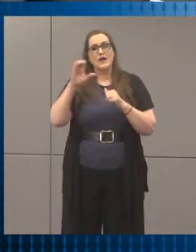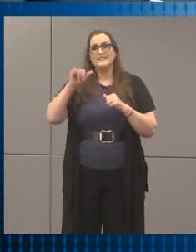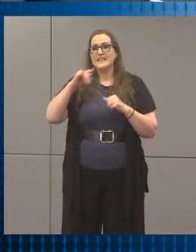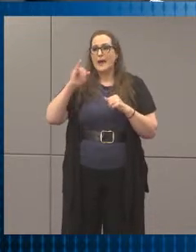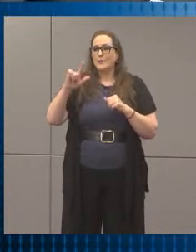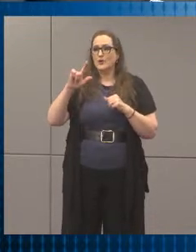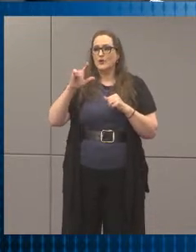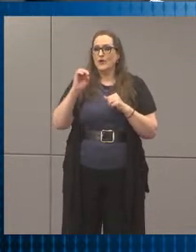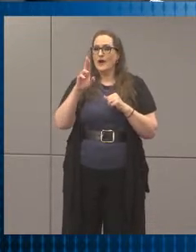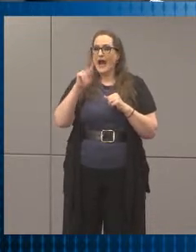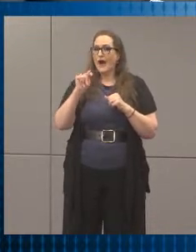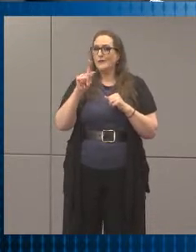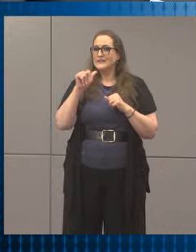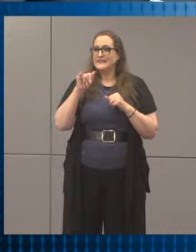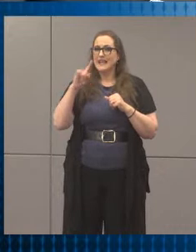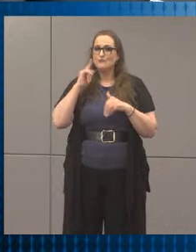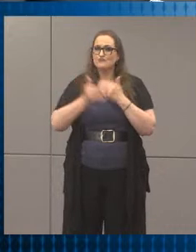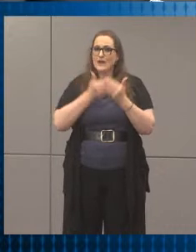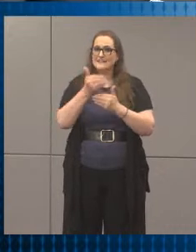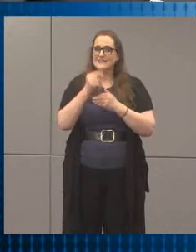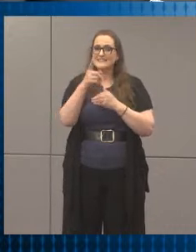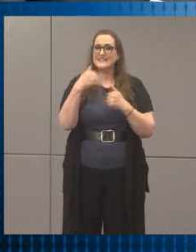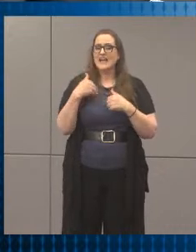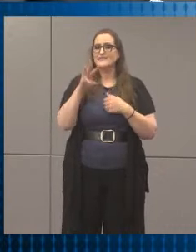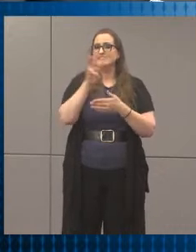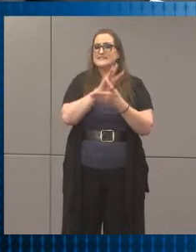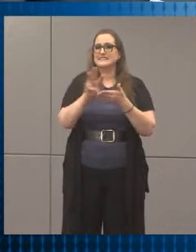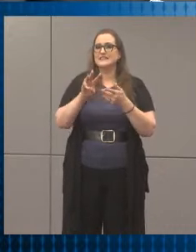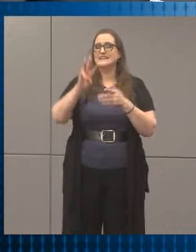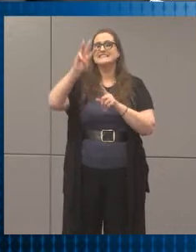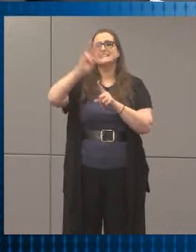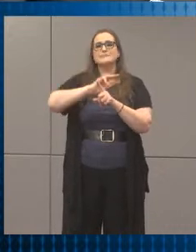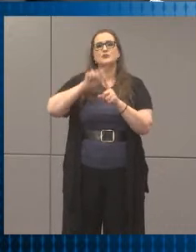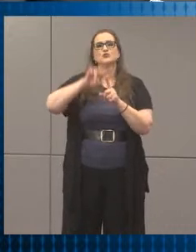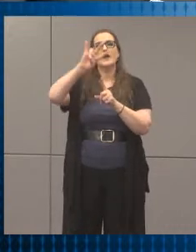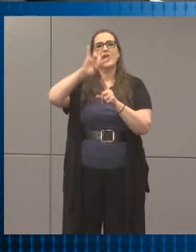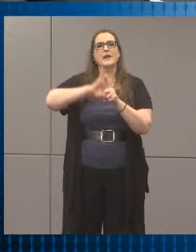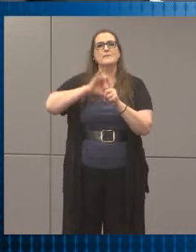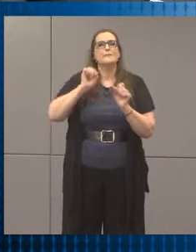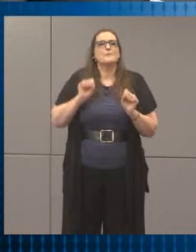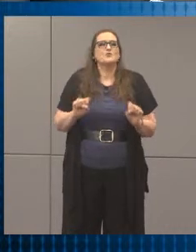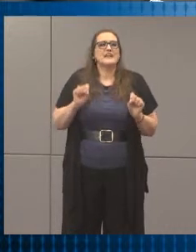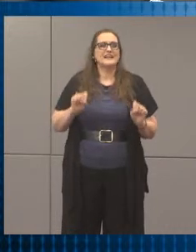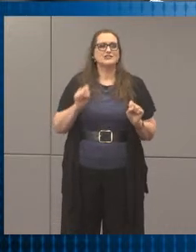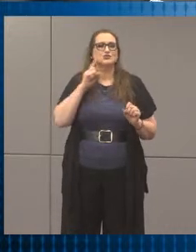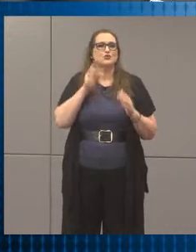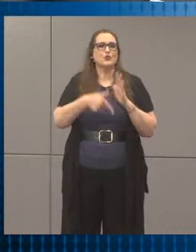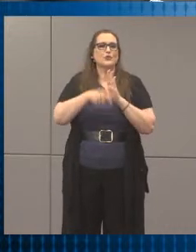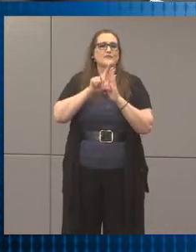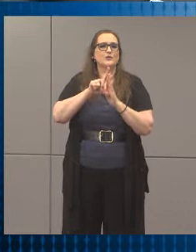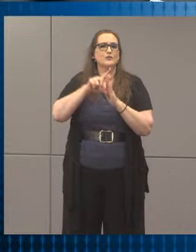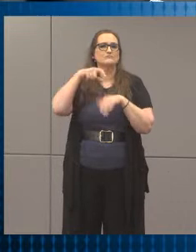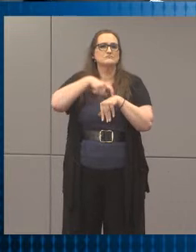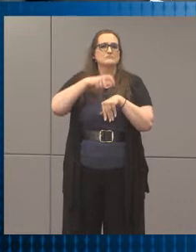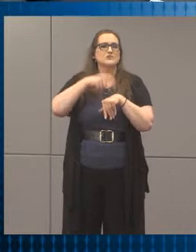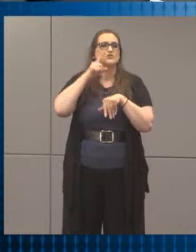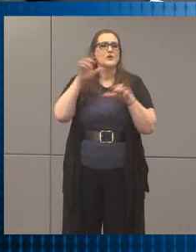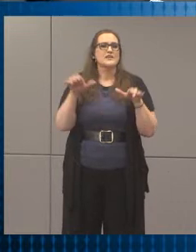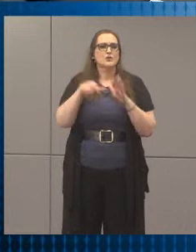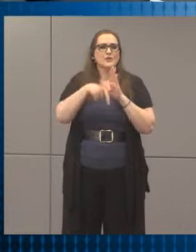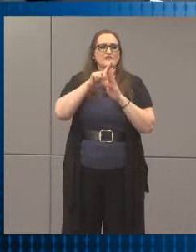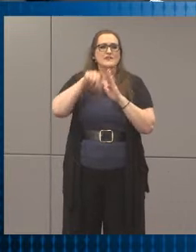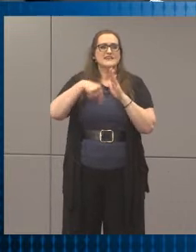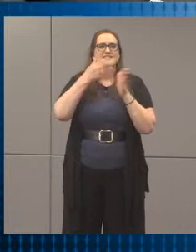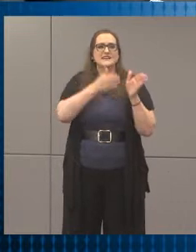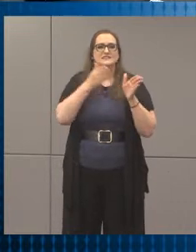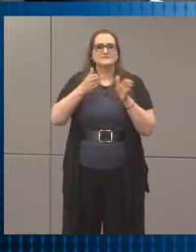outlay process, there is a 6 to 8 month potential review period. So they do reviews on these